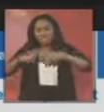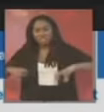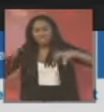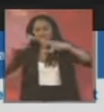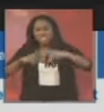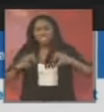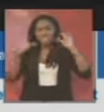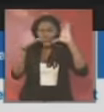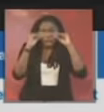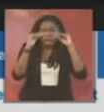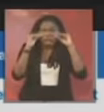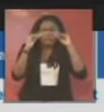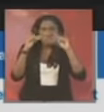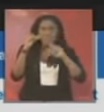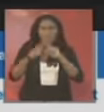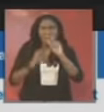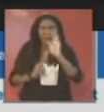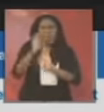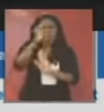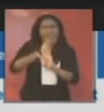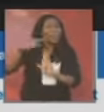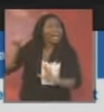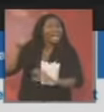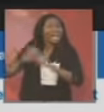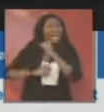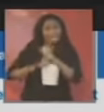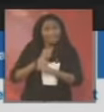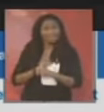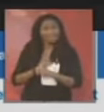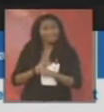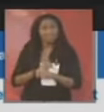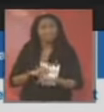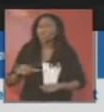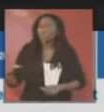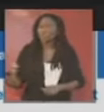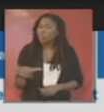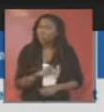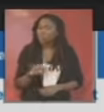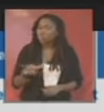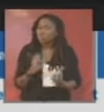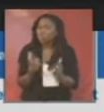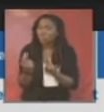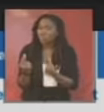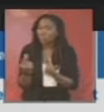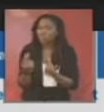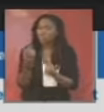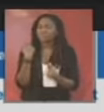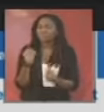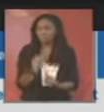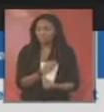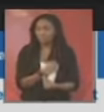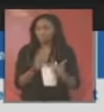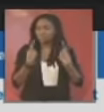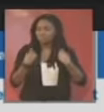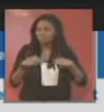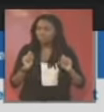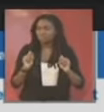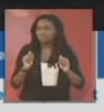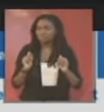year. We also conduct evidence syntheses, that is, to identify